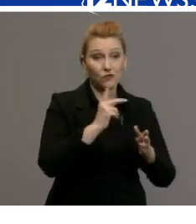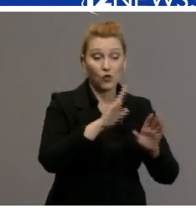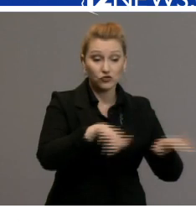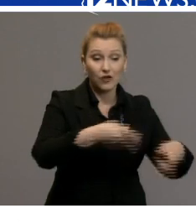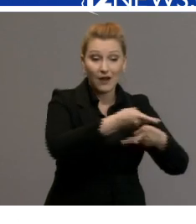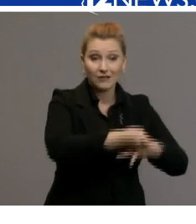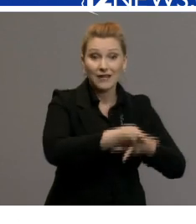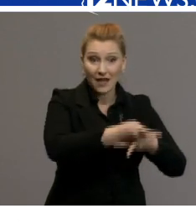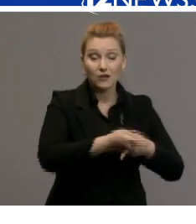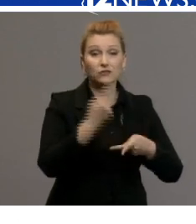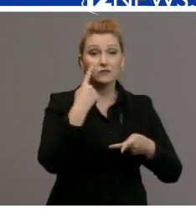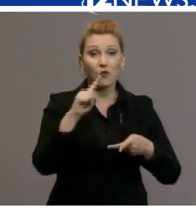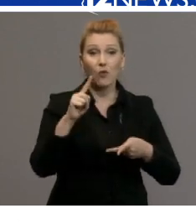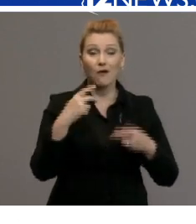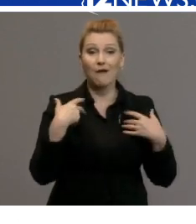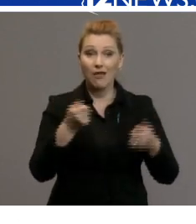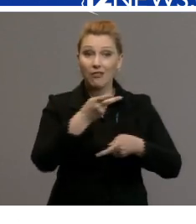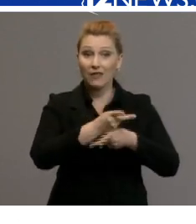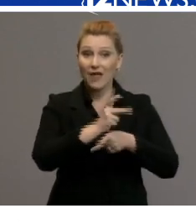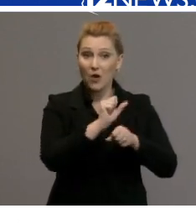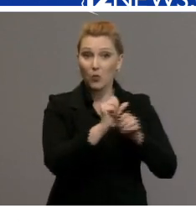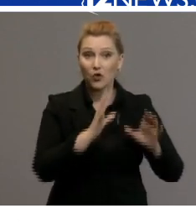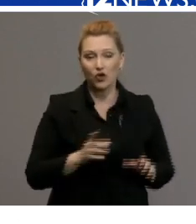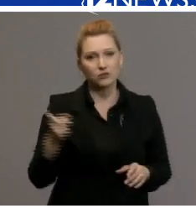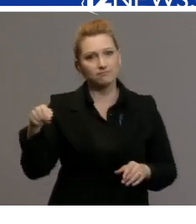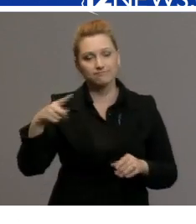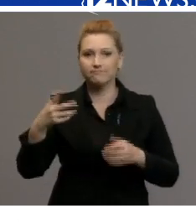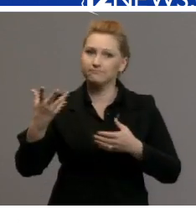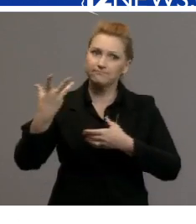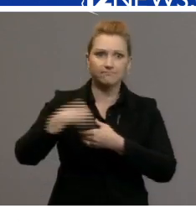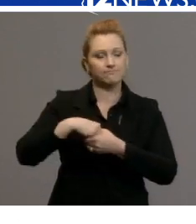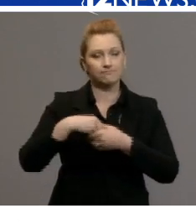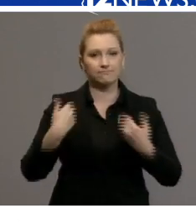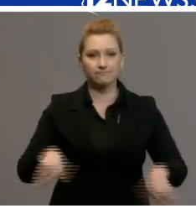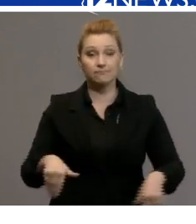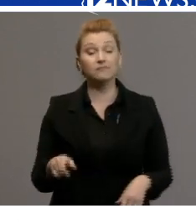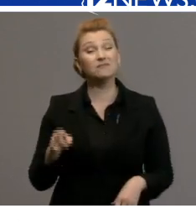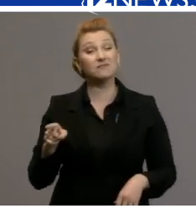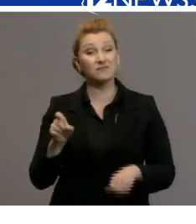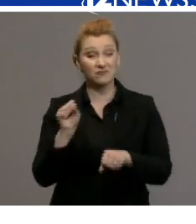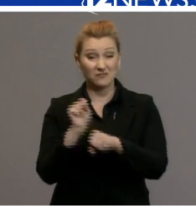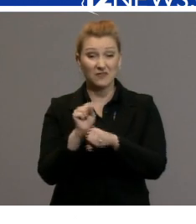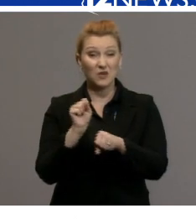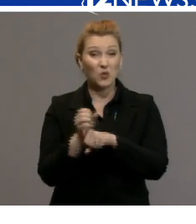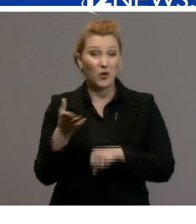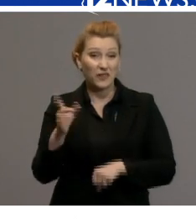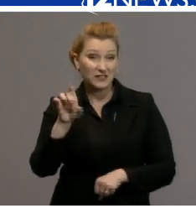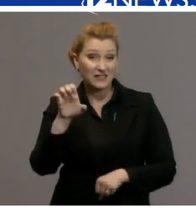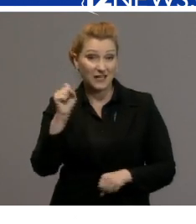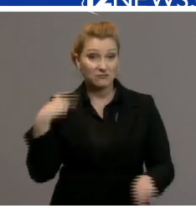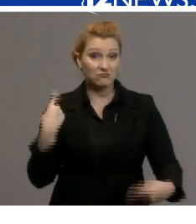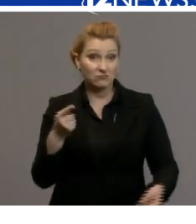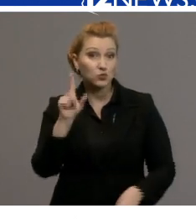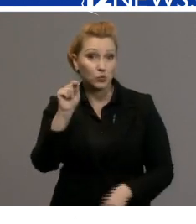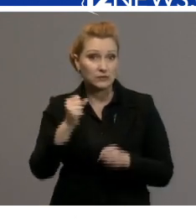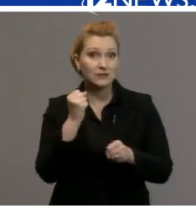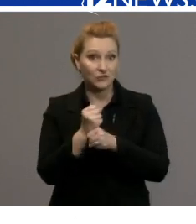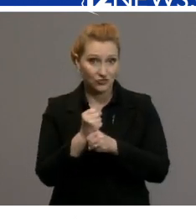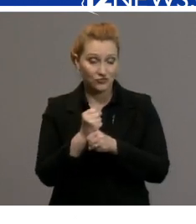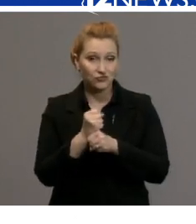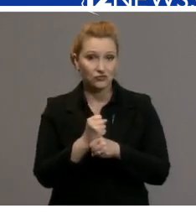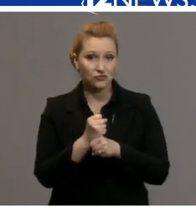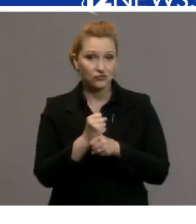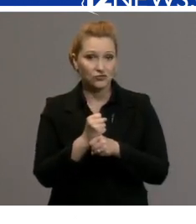workers. Michael has been at the Department of Economic Security for 20 years. He has never